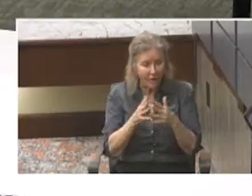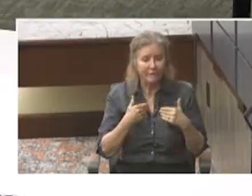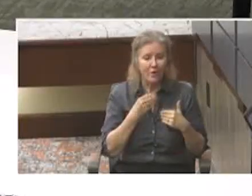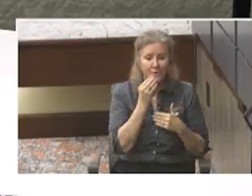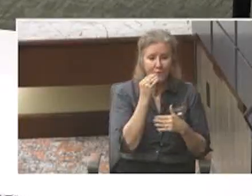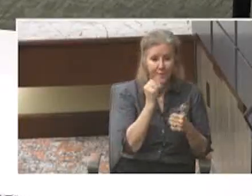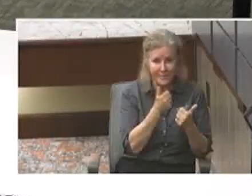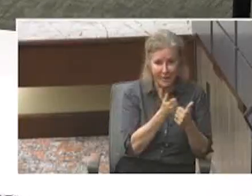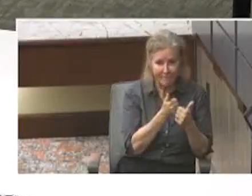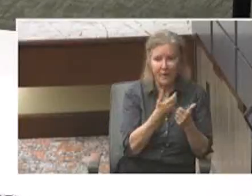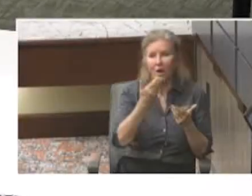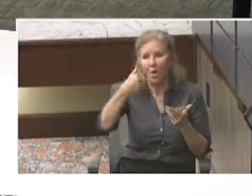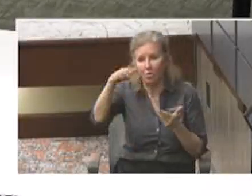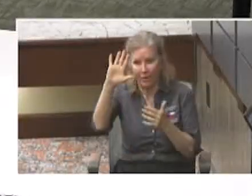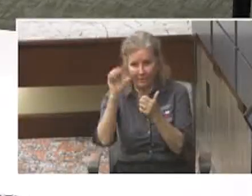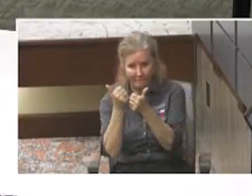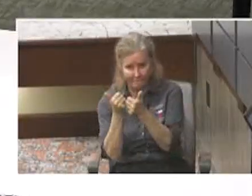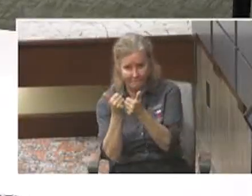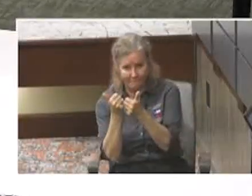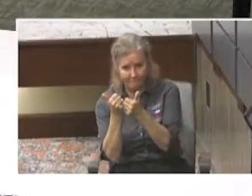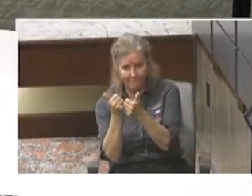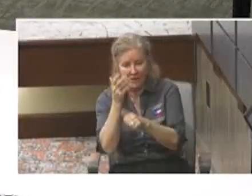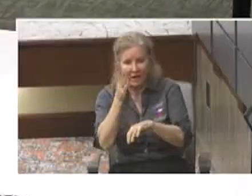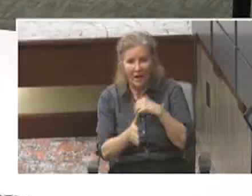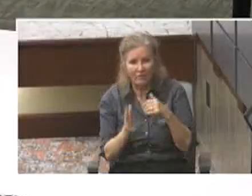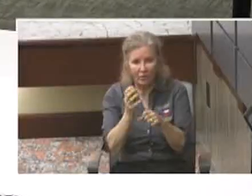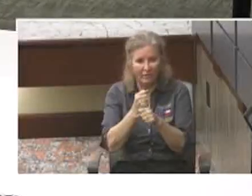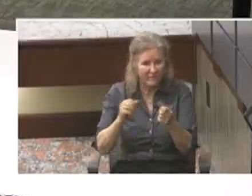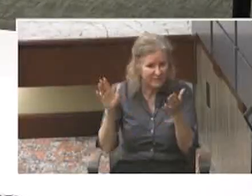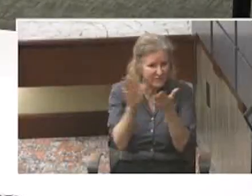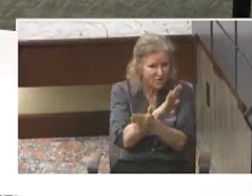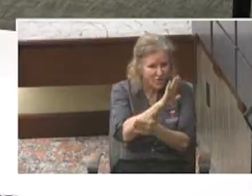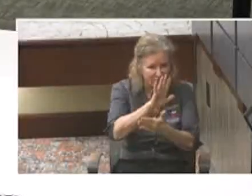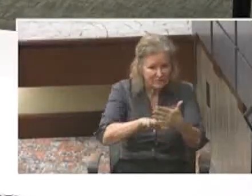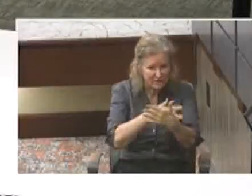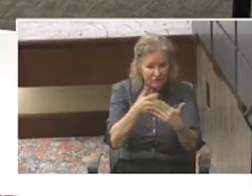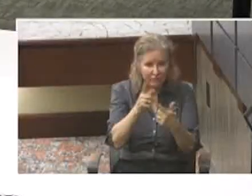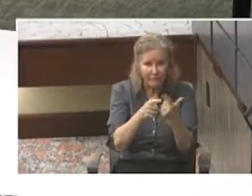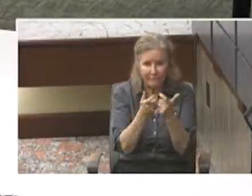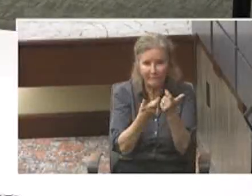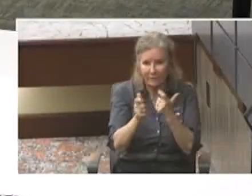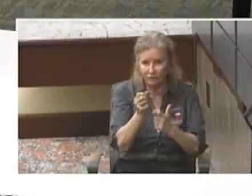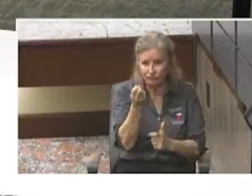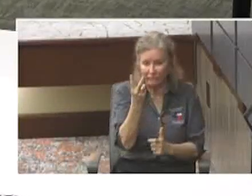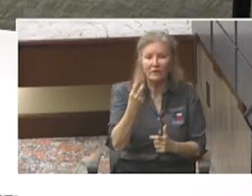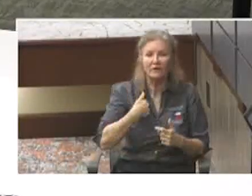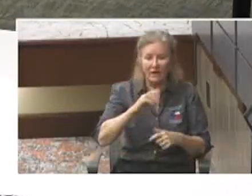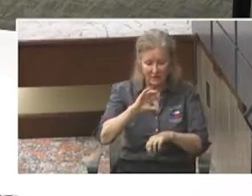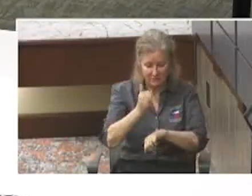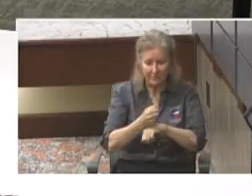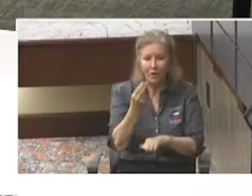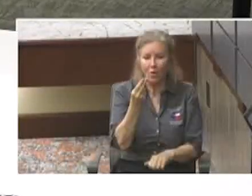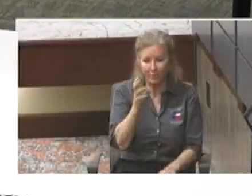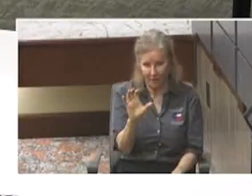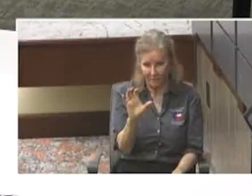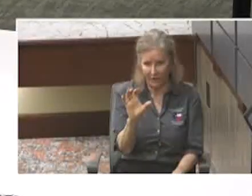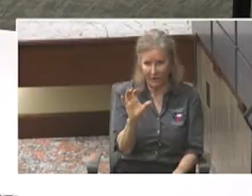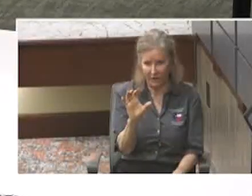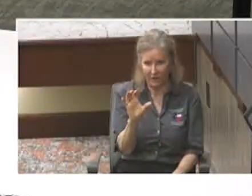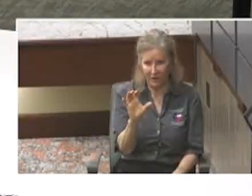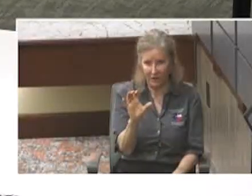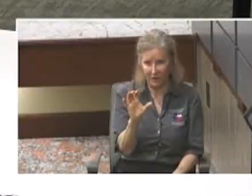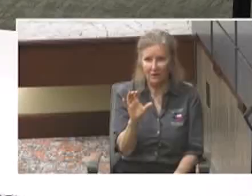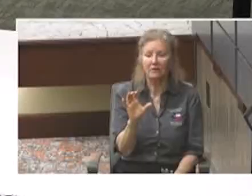on the road? Then, once we get the full schedule from the Big 12, we're able to set homecoming. Got it. We're able to